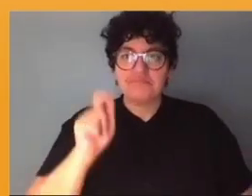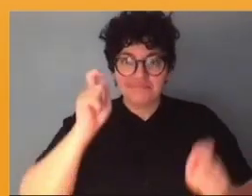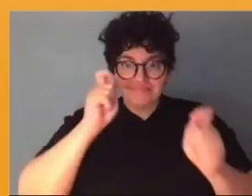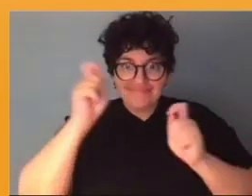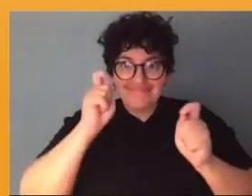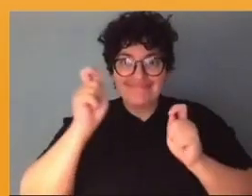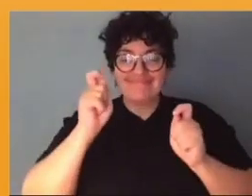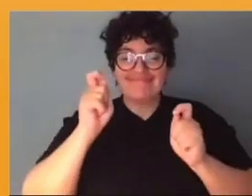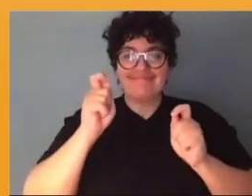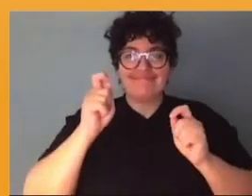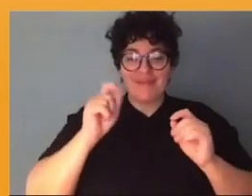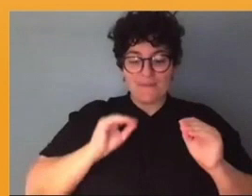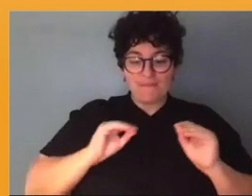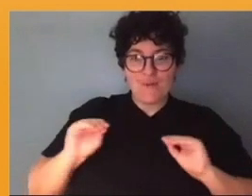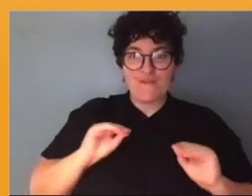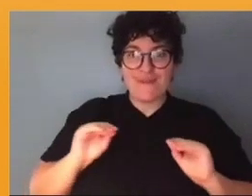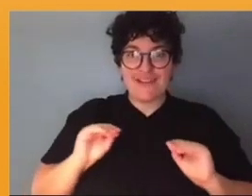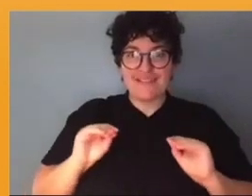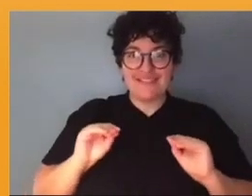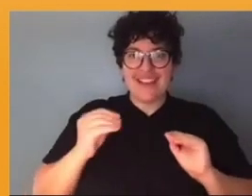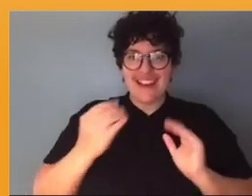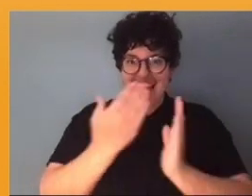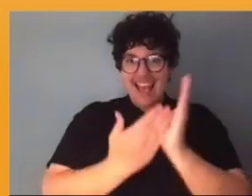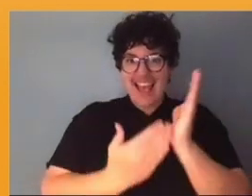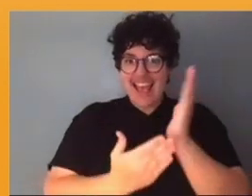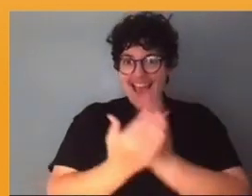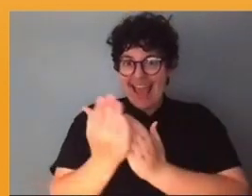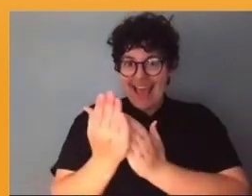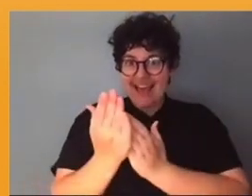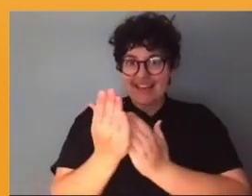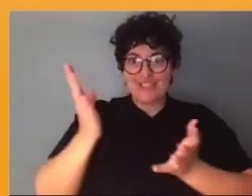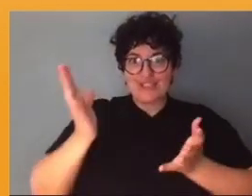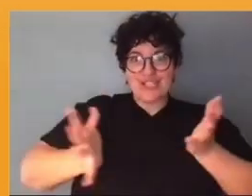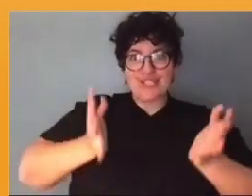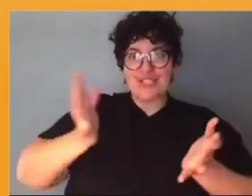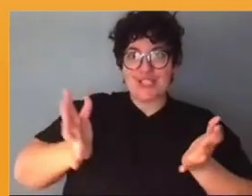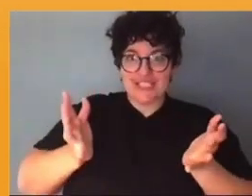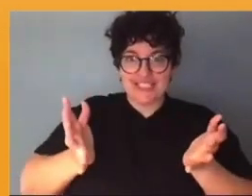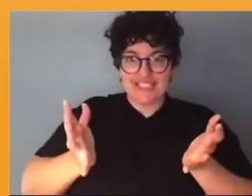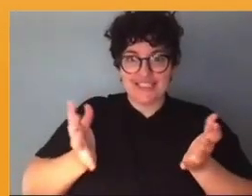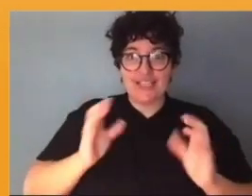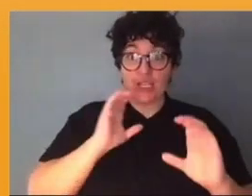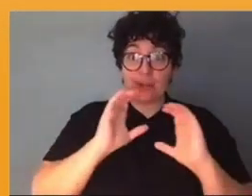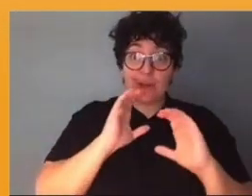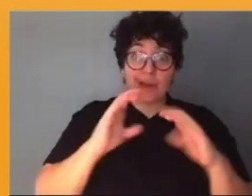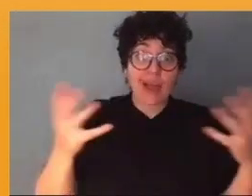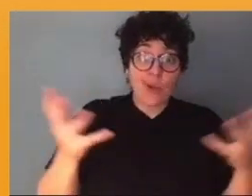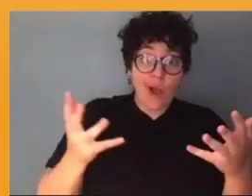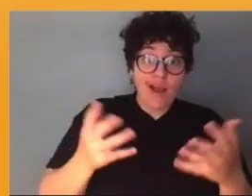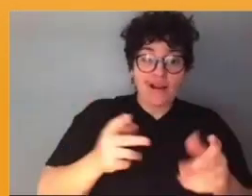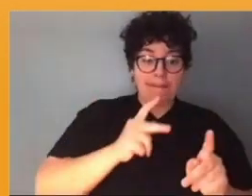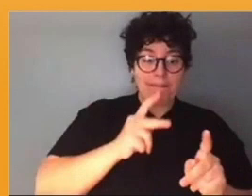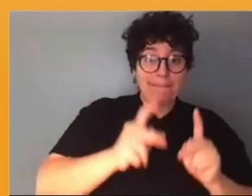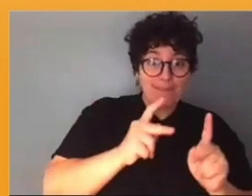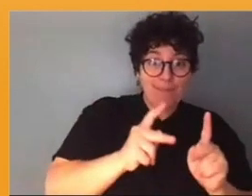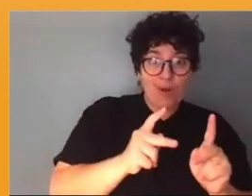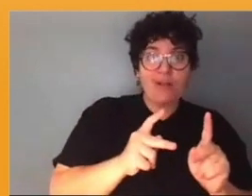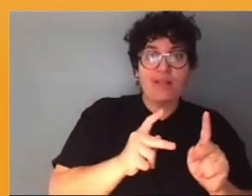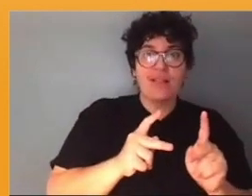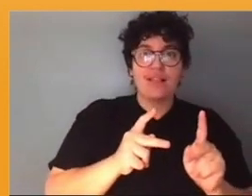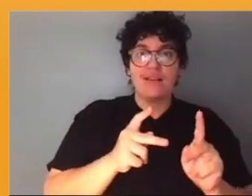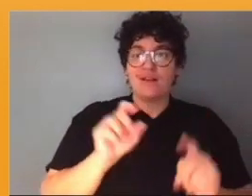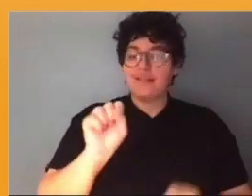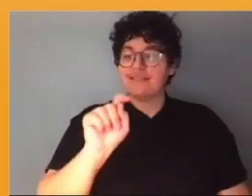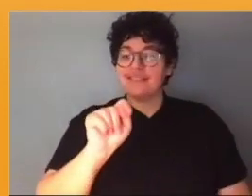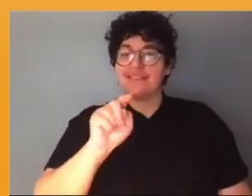essentially communicate, you know, people or status. So